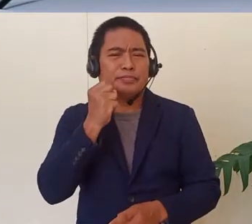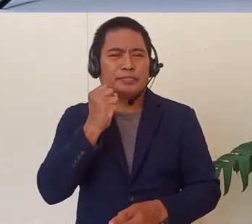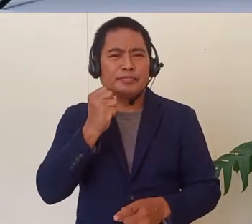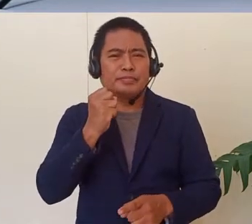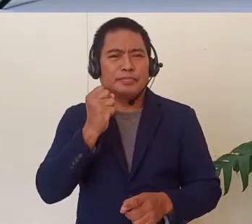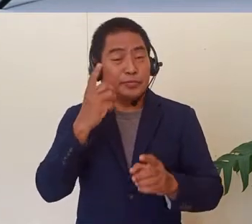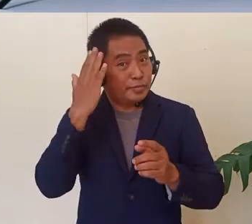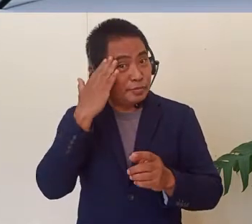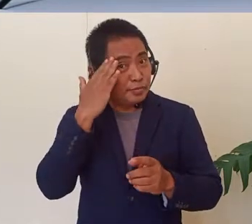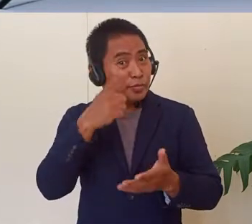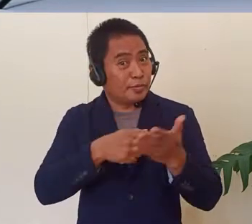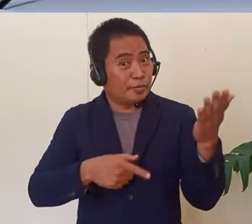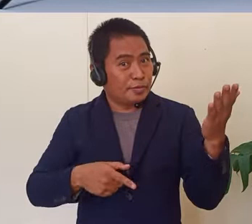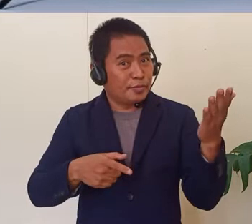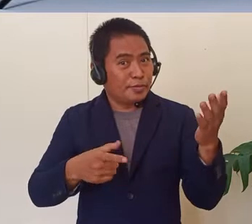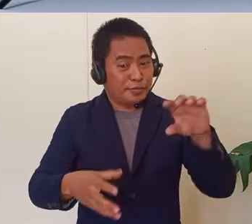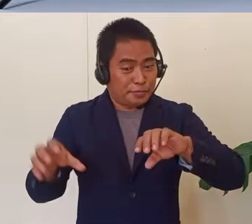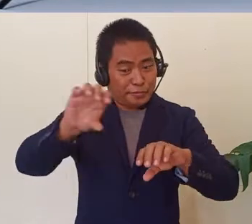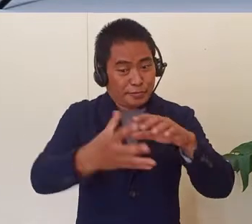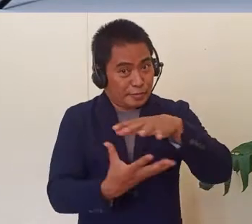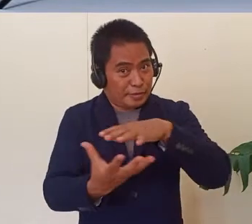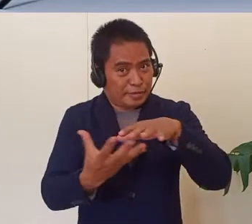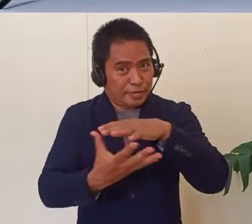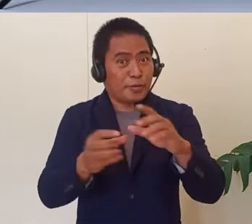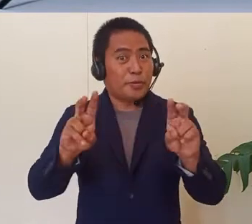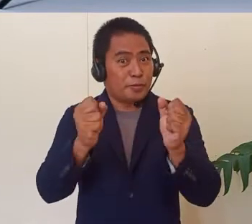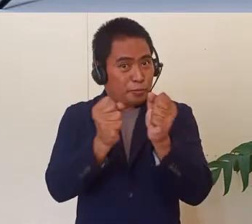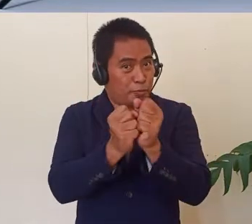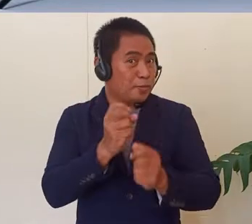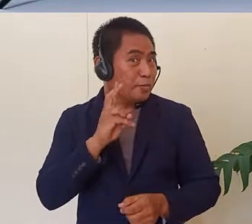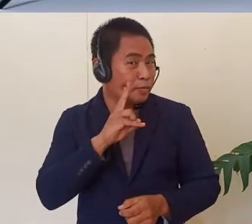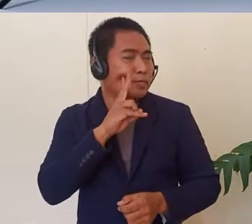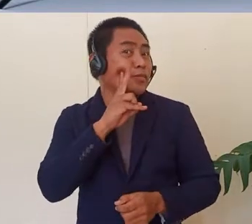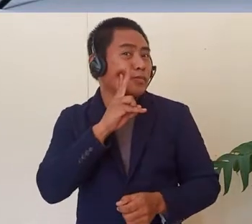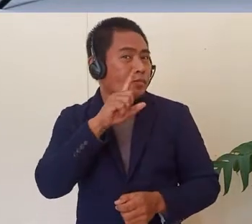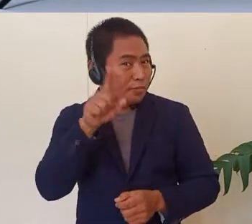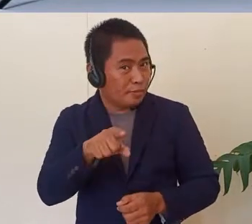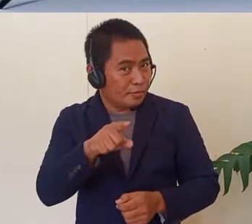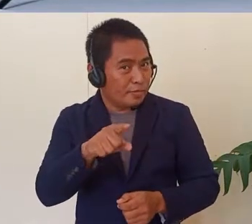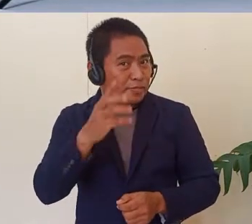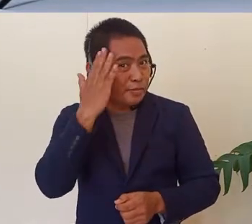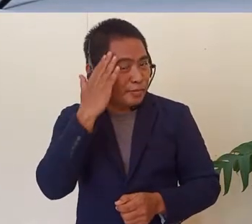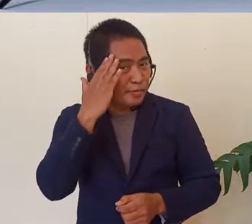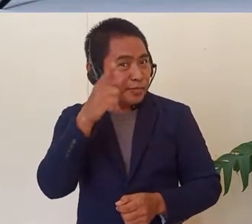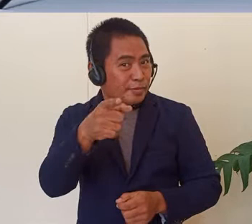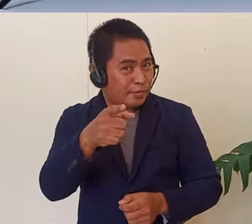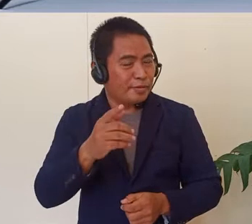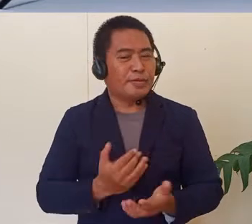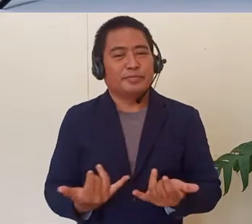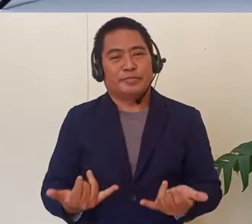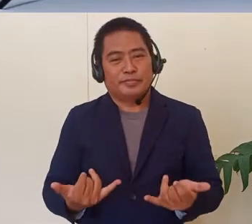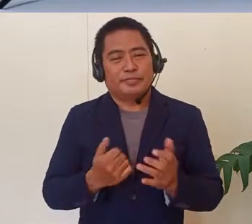vinegar? I know you are curious now. Vinegar is